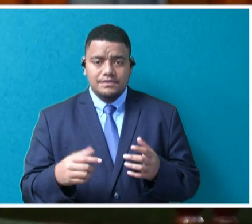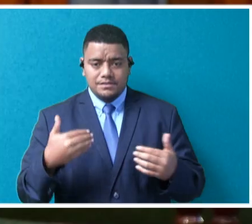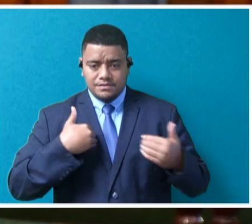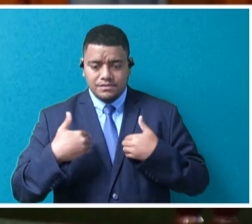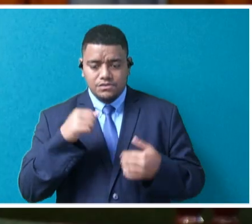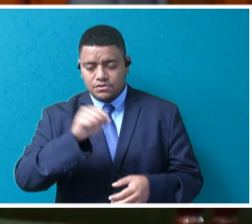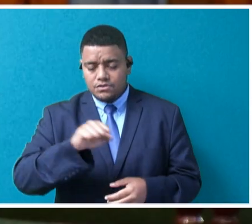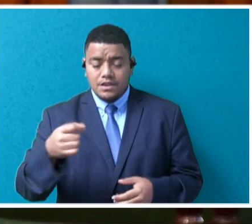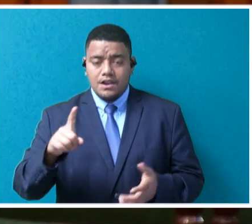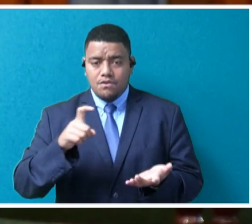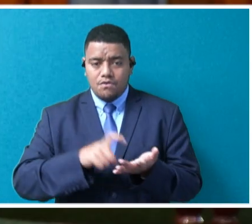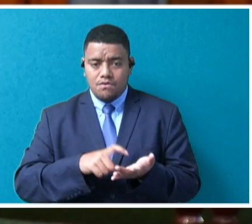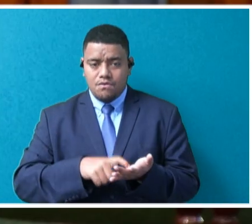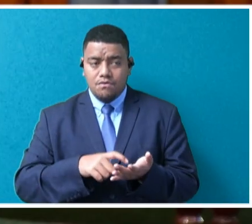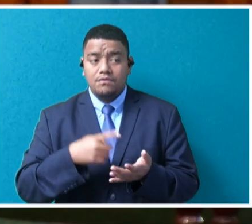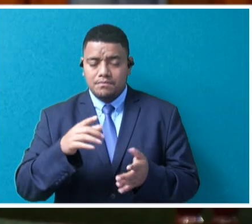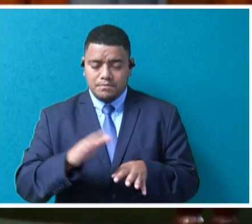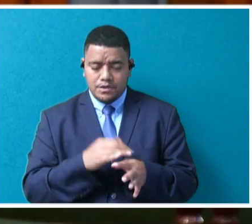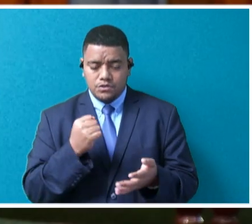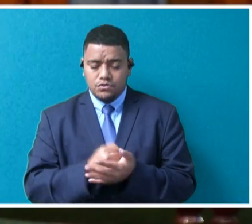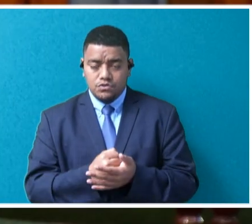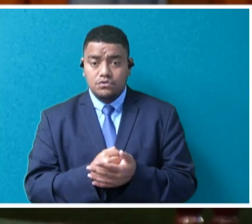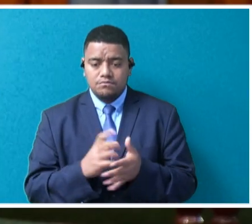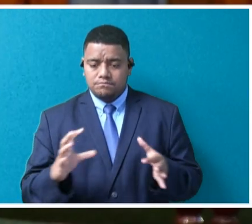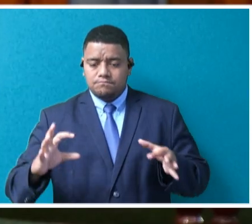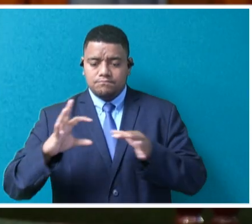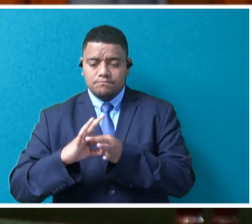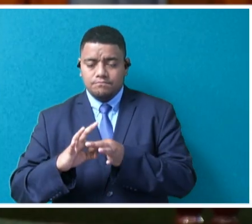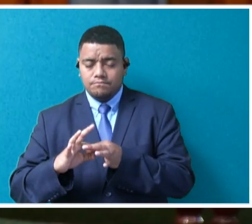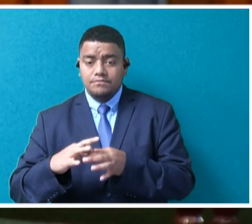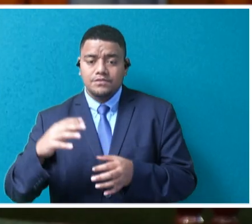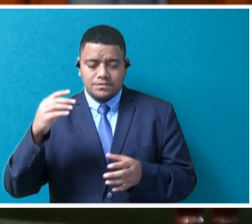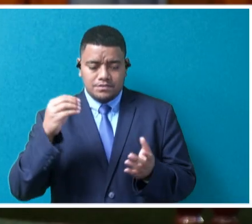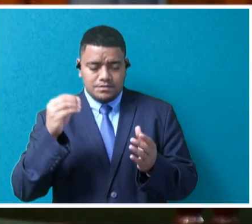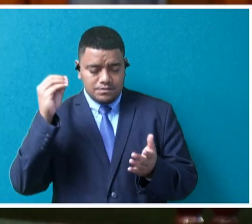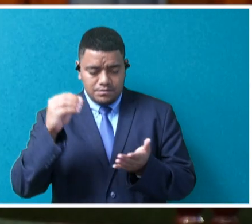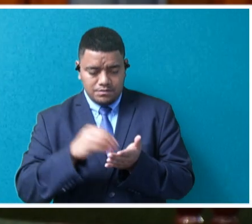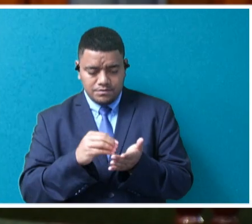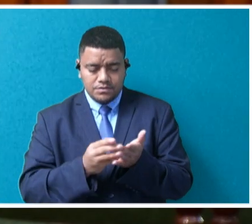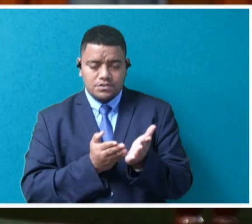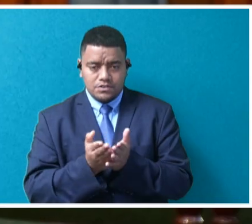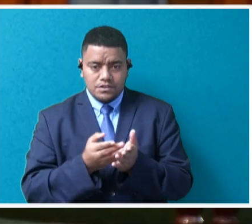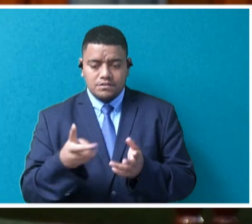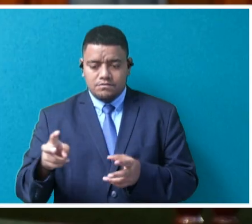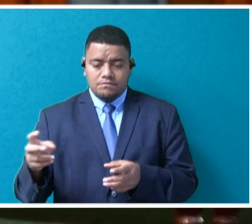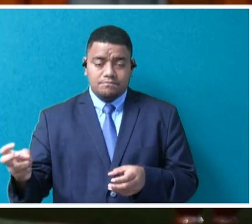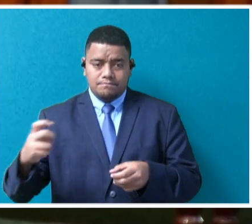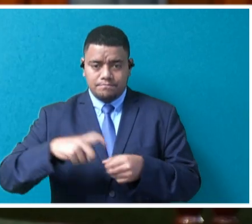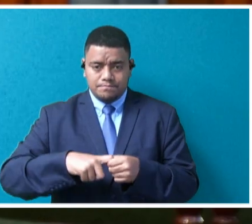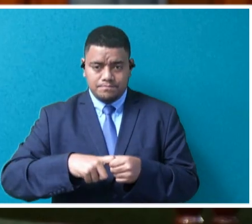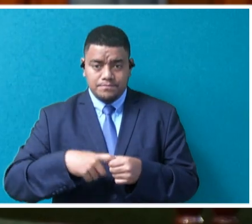Scholarship and Loan Scheme to ensure stronger alignment between pre-service training recruitment is on the pipeline,